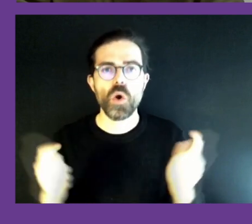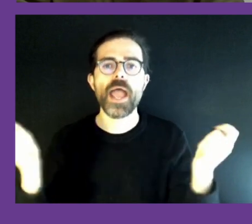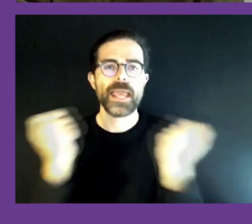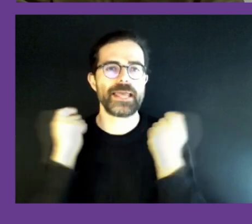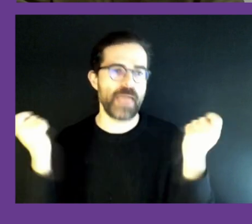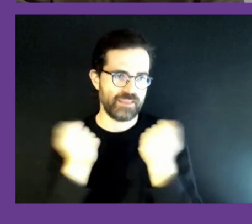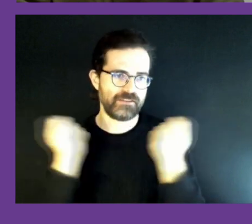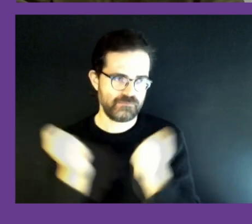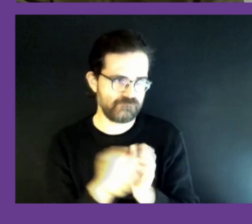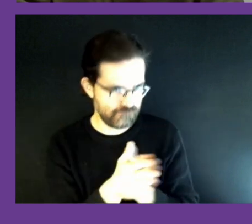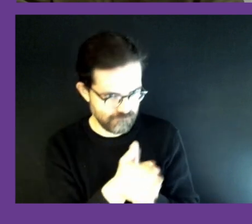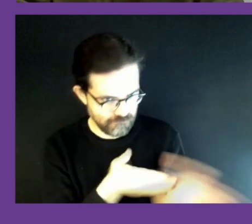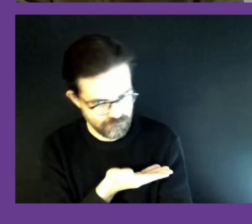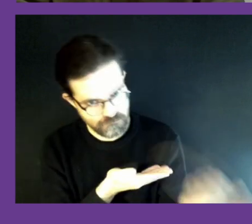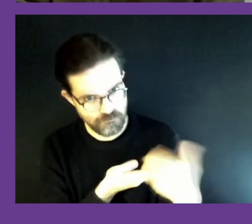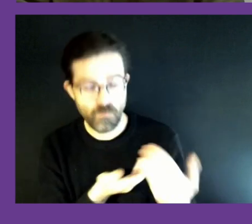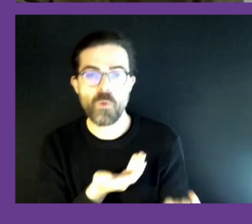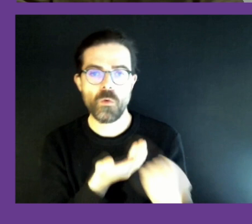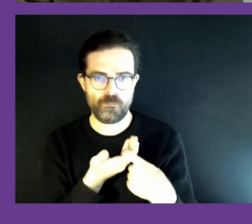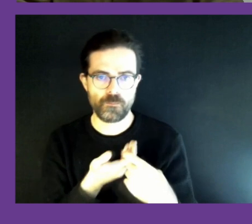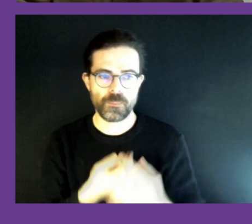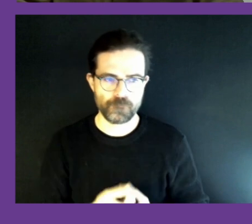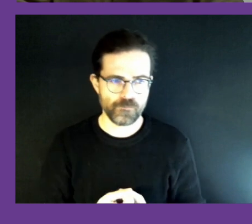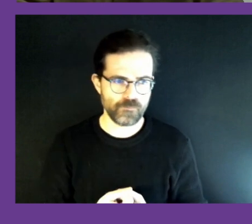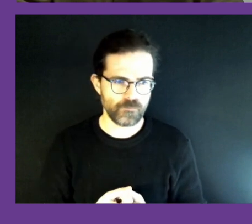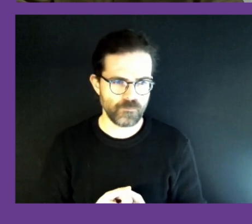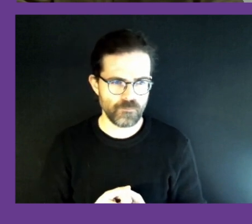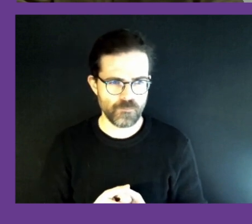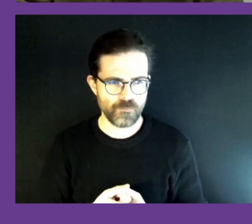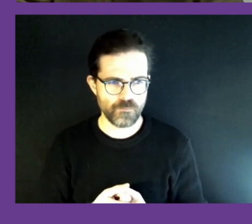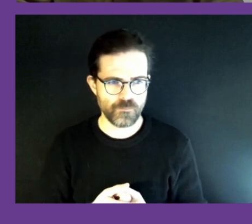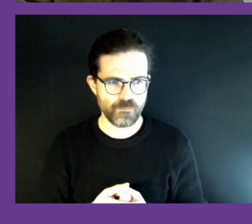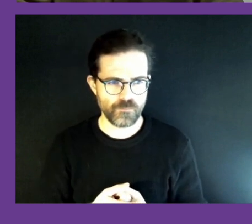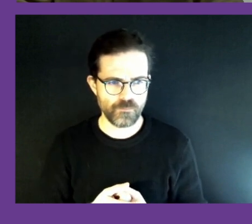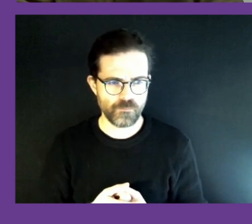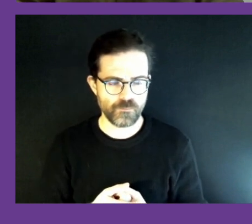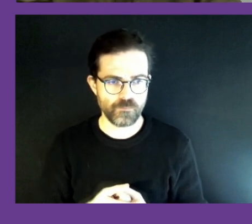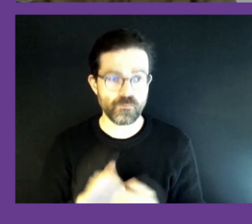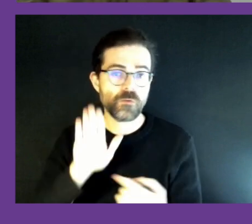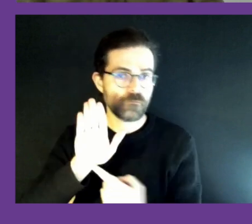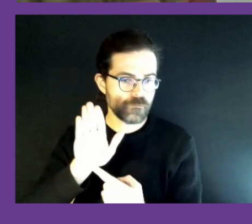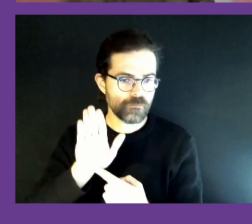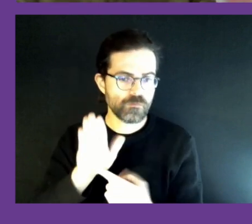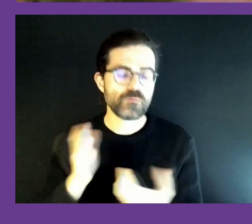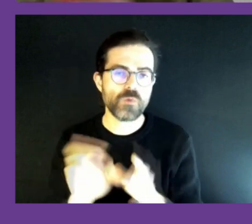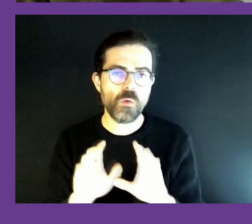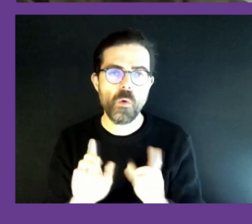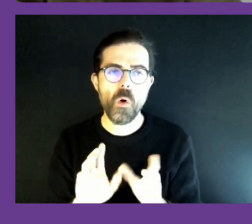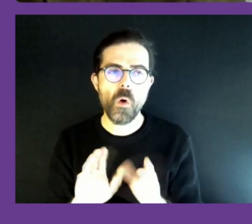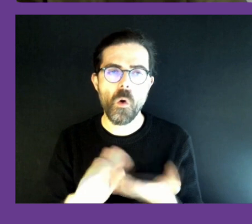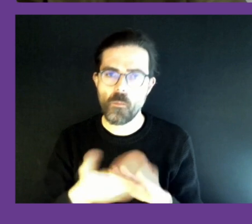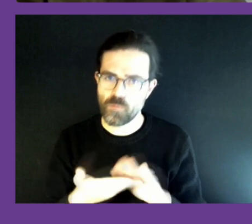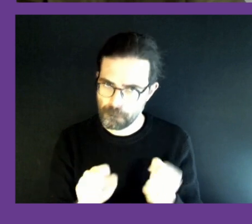we are trying to connect with, including via our community of practice, includes many different